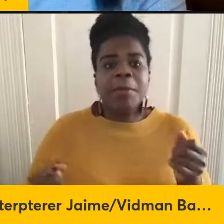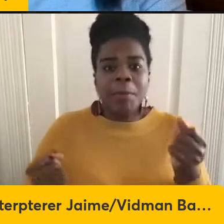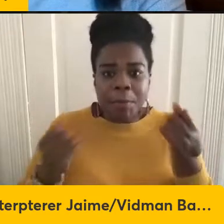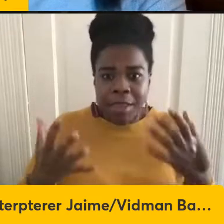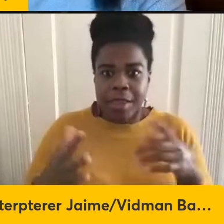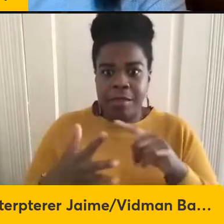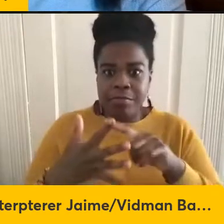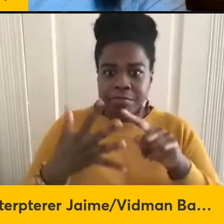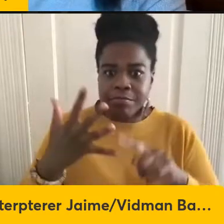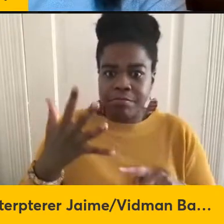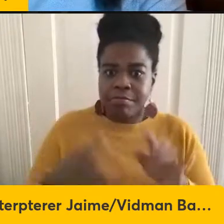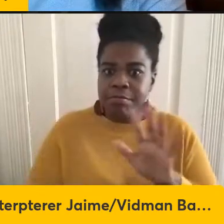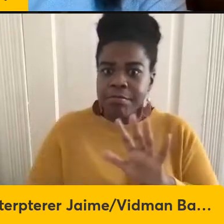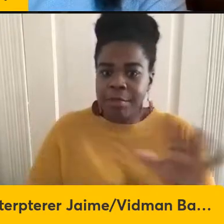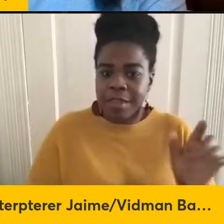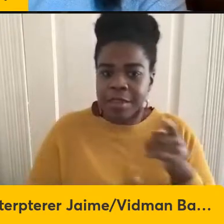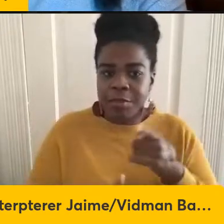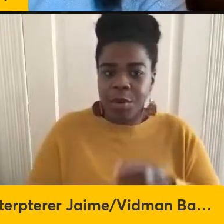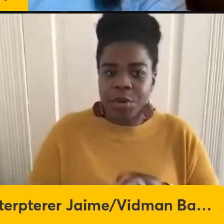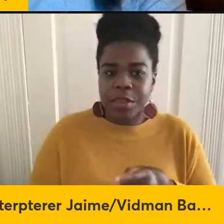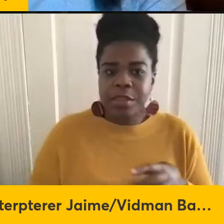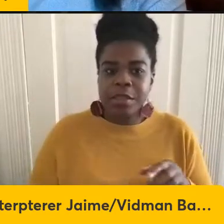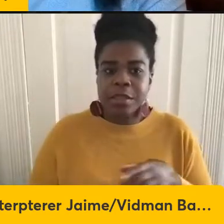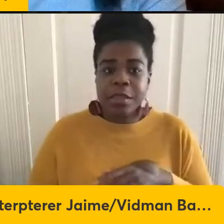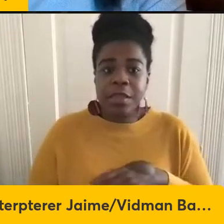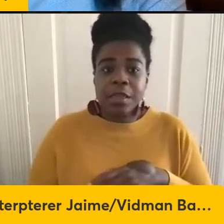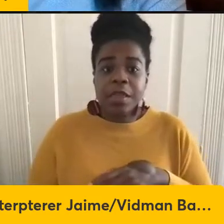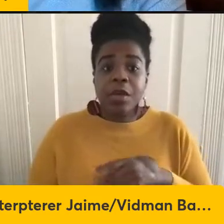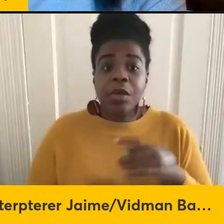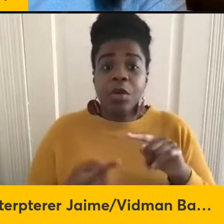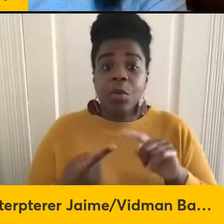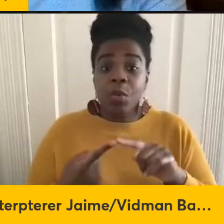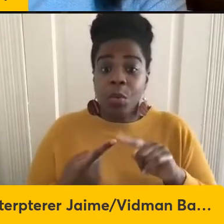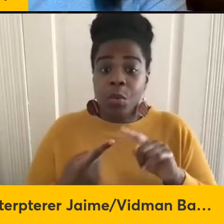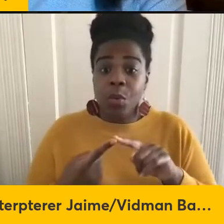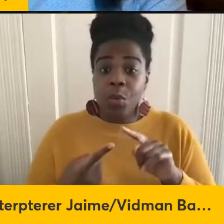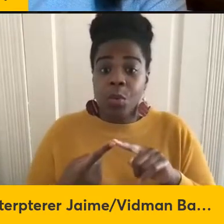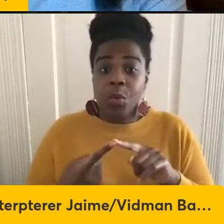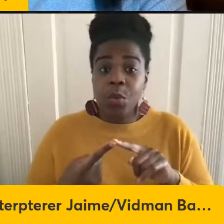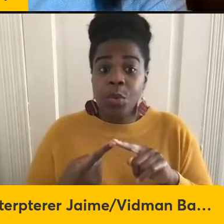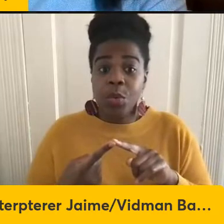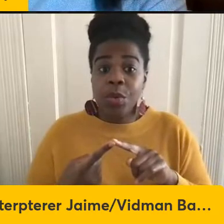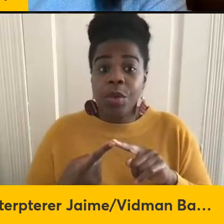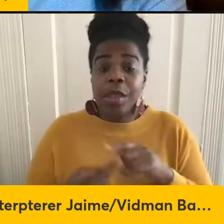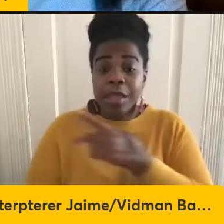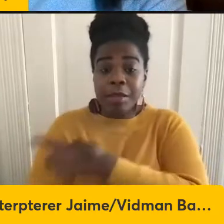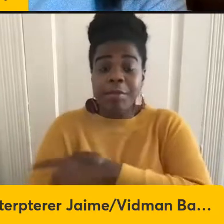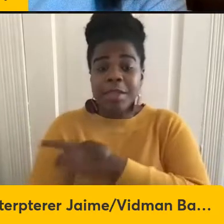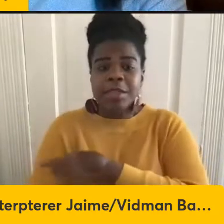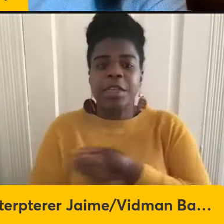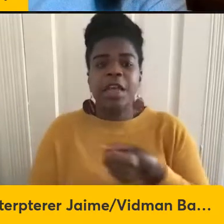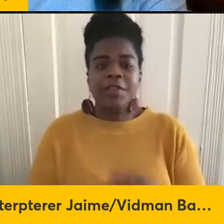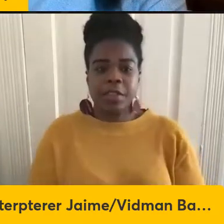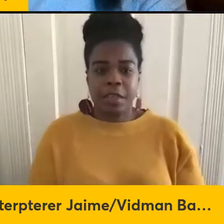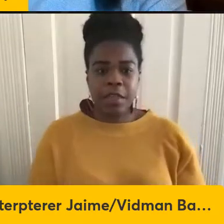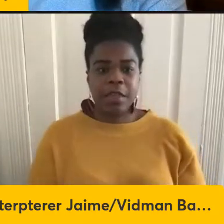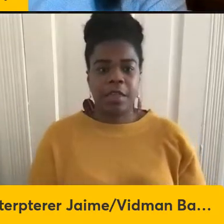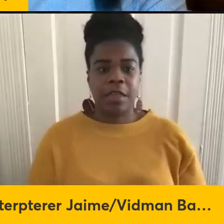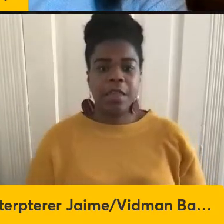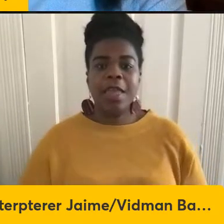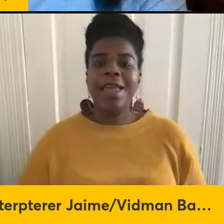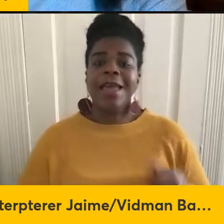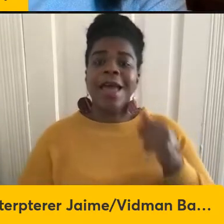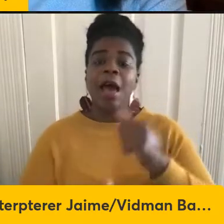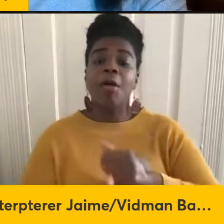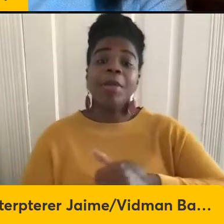points, namely one about patient advocacy being about helping other patients,